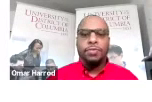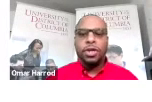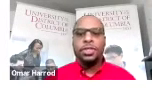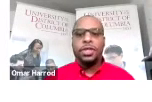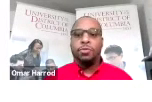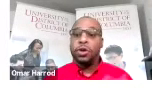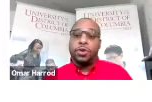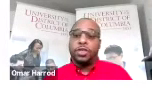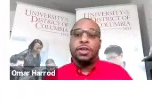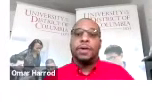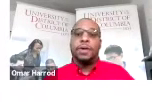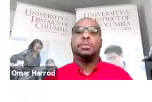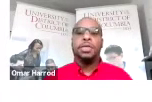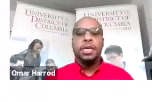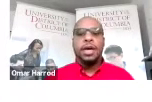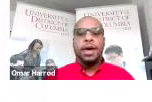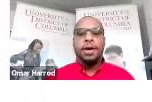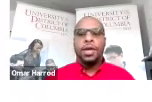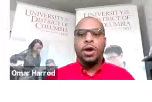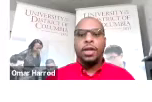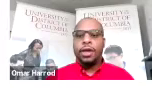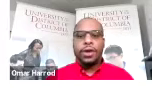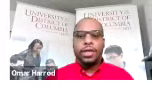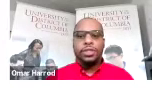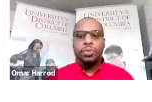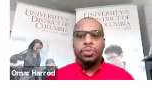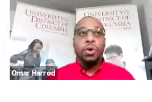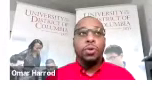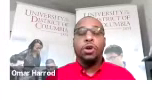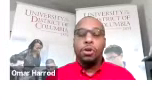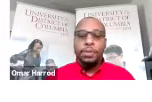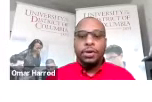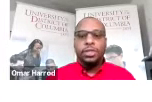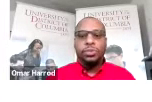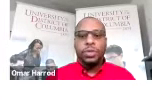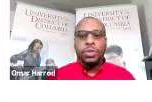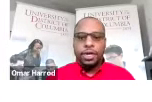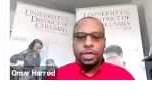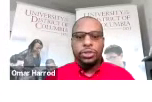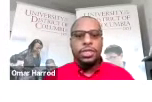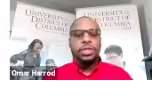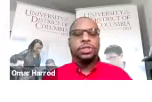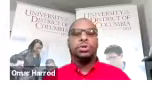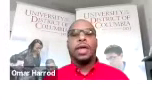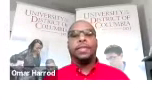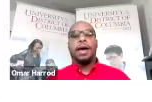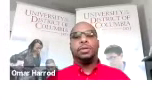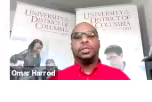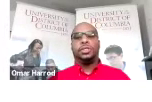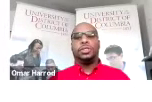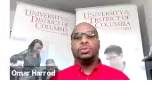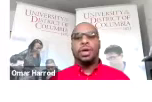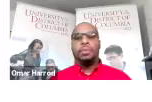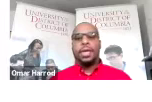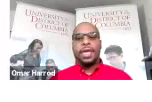phenomenal program. If you're interested in working for yourself, possibly, we are a land-grant school. We're the only urban land-grant school in the country. So you have the